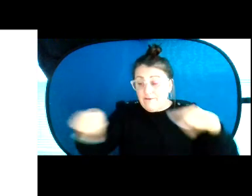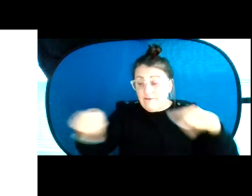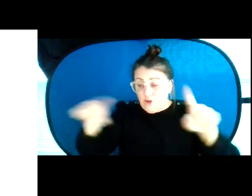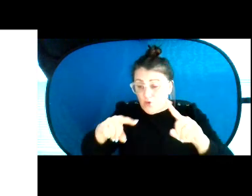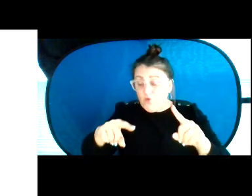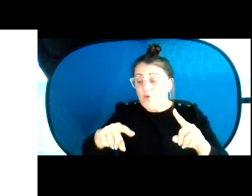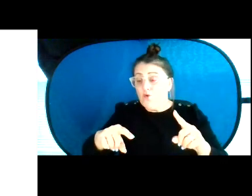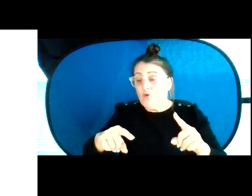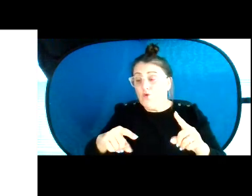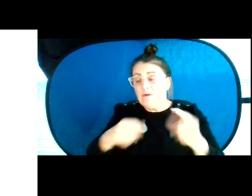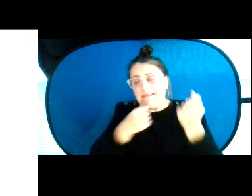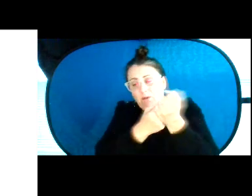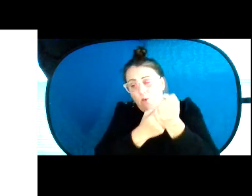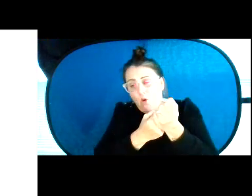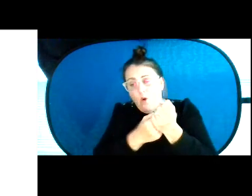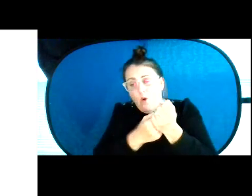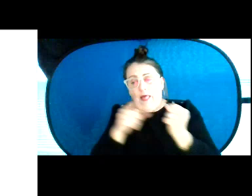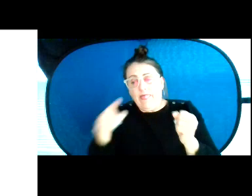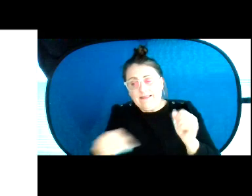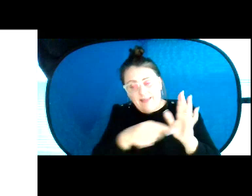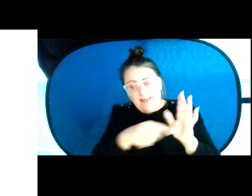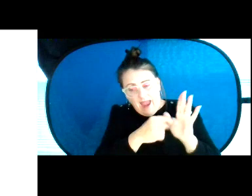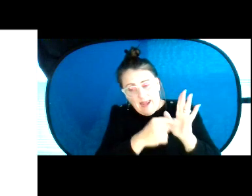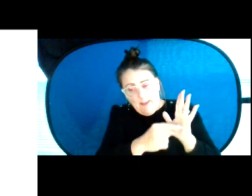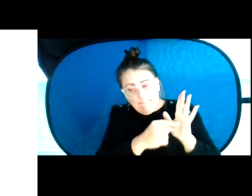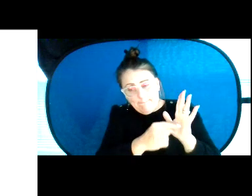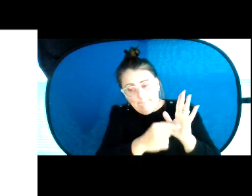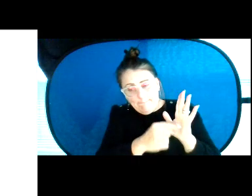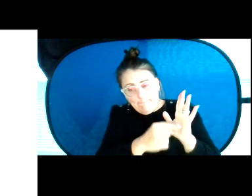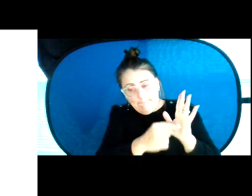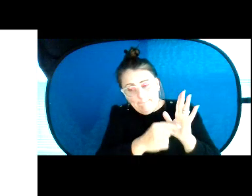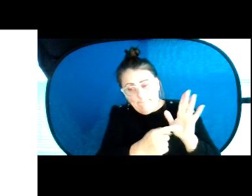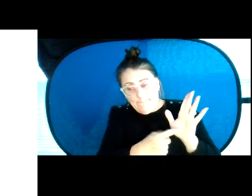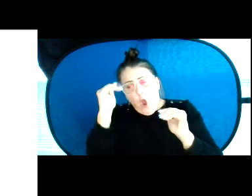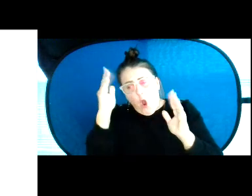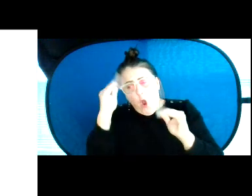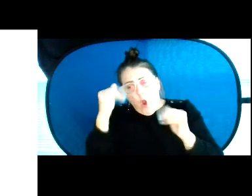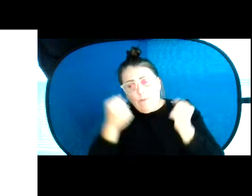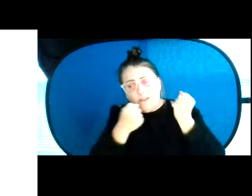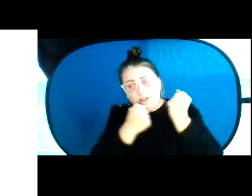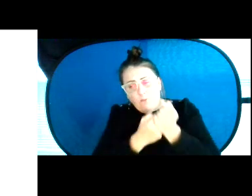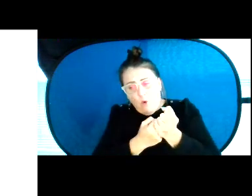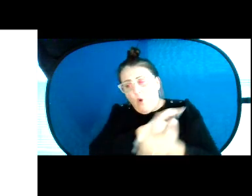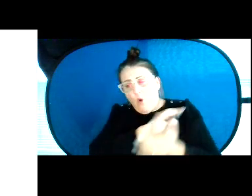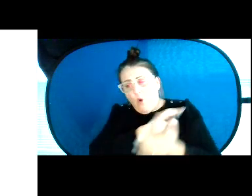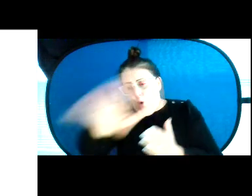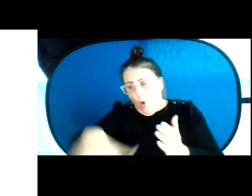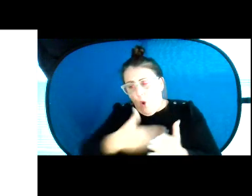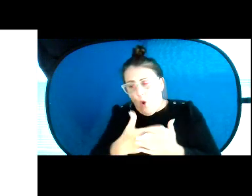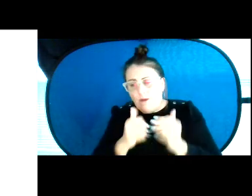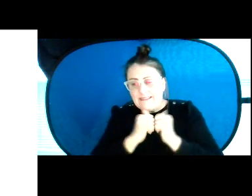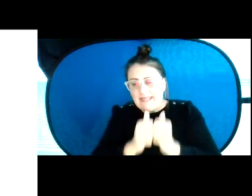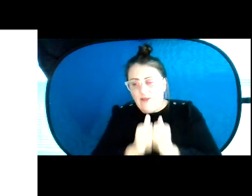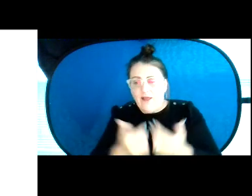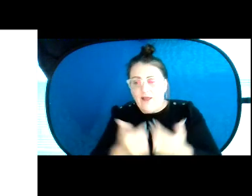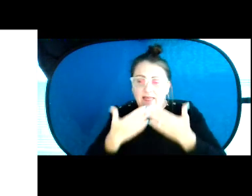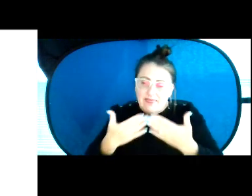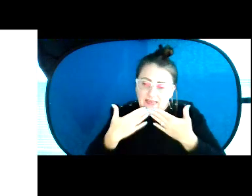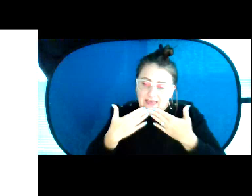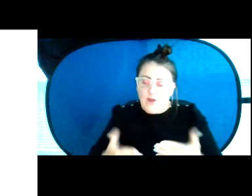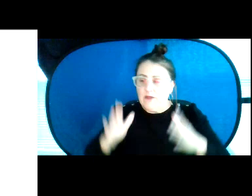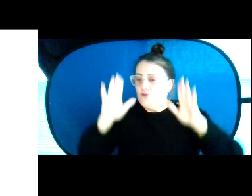to support this item and hope that you all support this item unanimously. So thank you all for this opportunity. It's been a